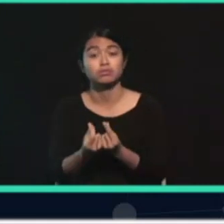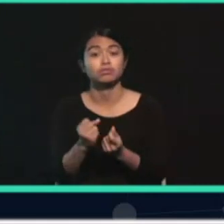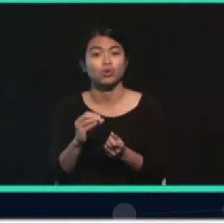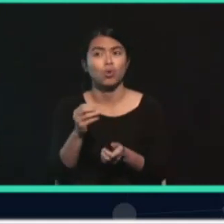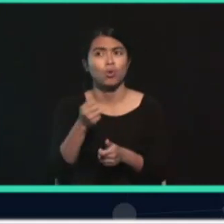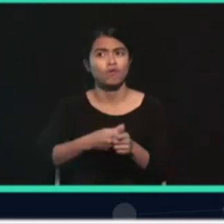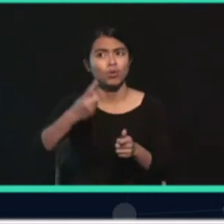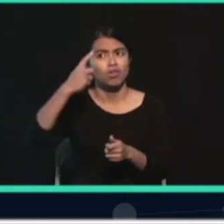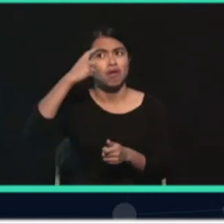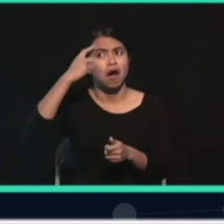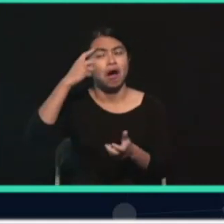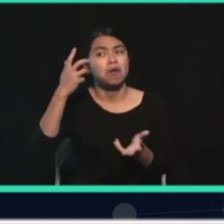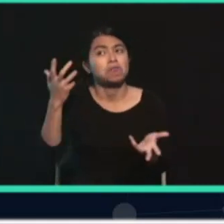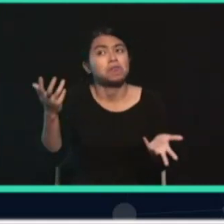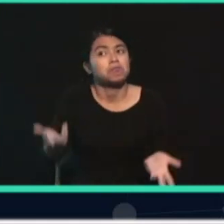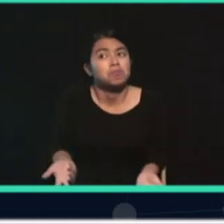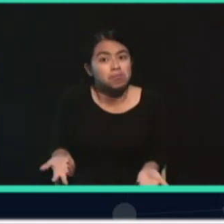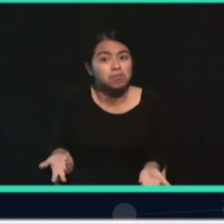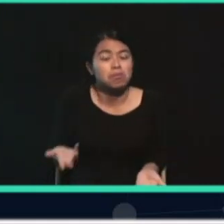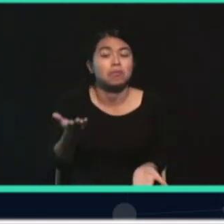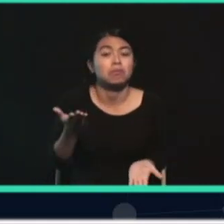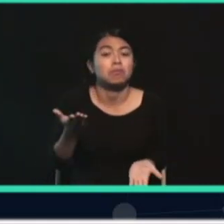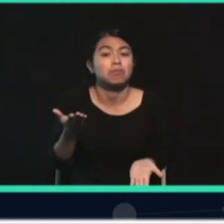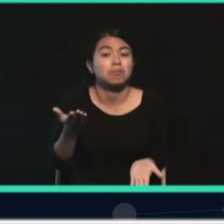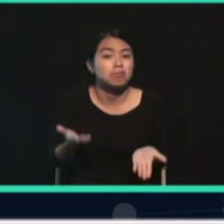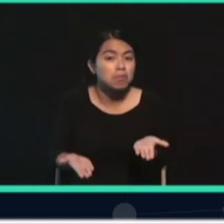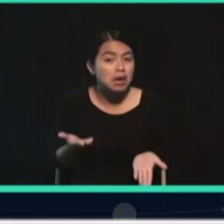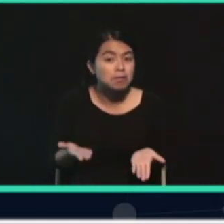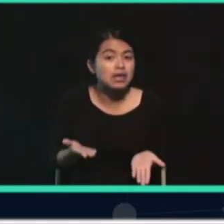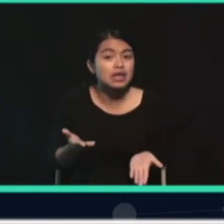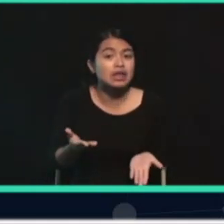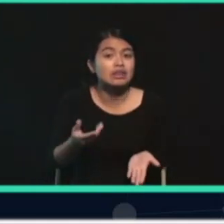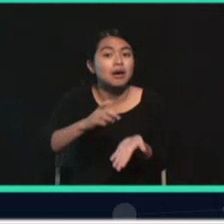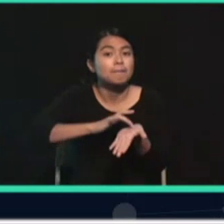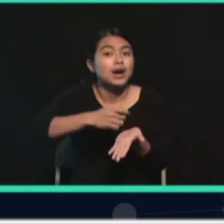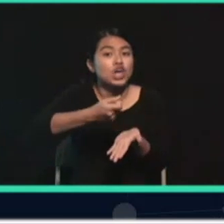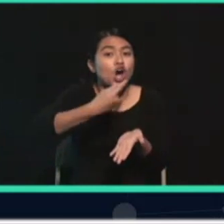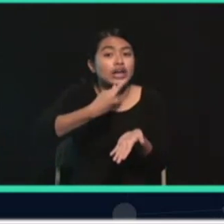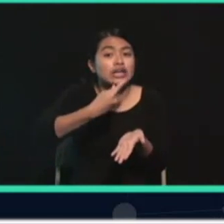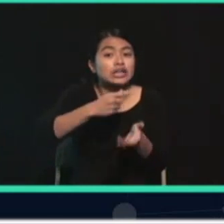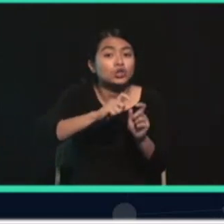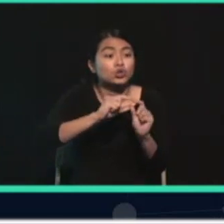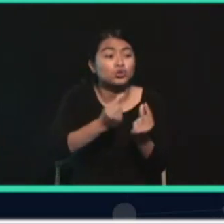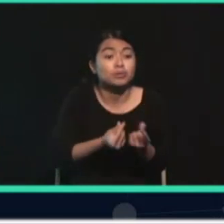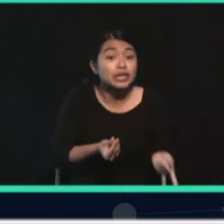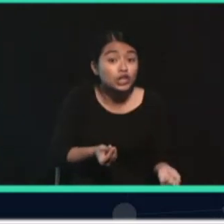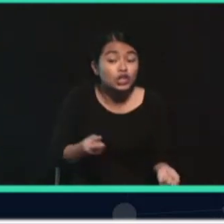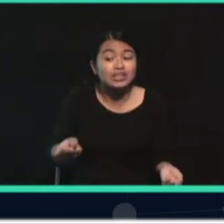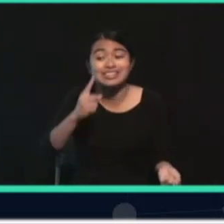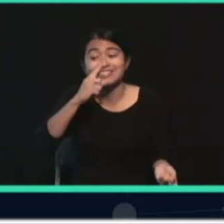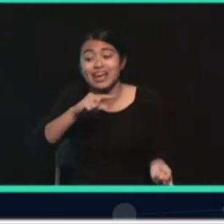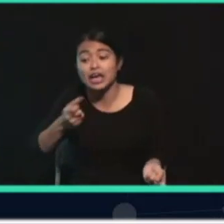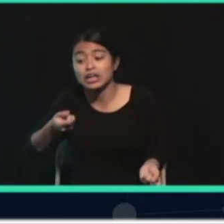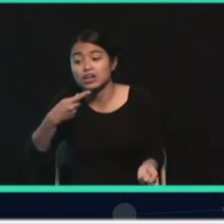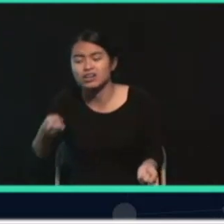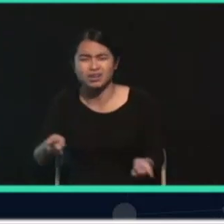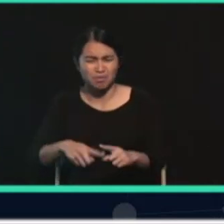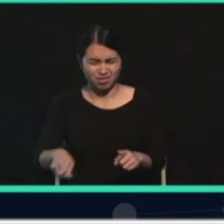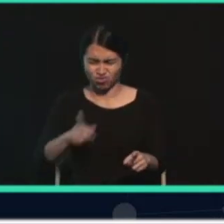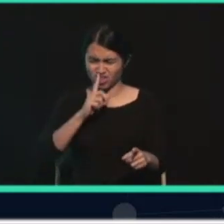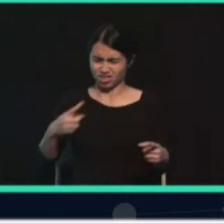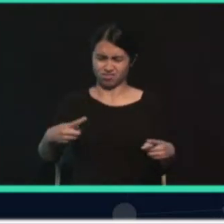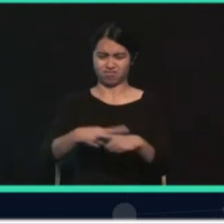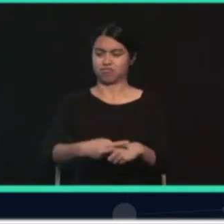thought, well, maybe this is the probiotic group over here, and this is the placebo group, but it's totally different. So